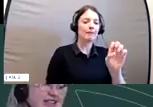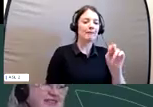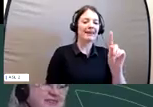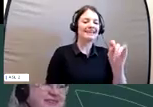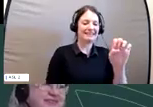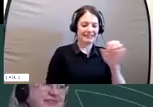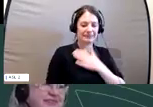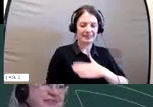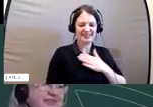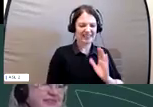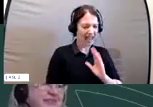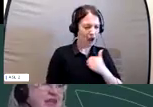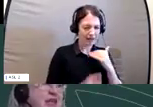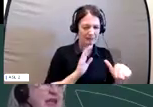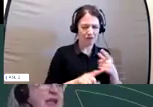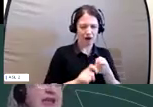earlier slides.